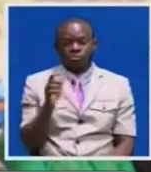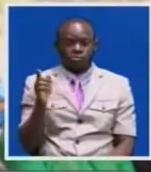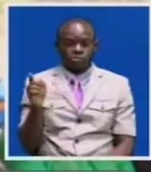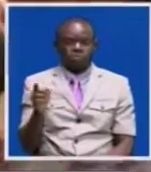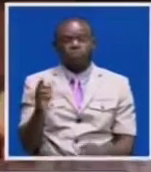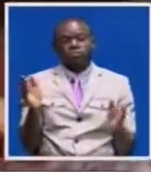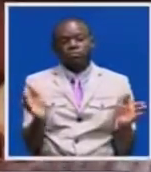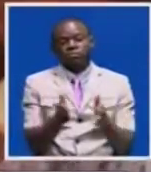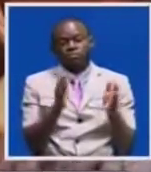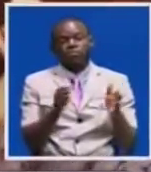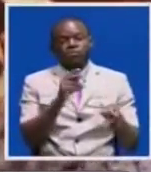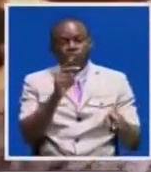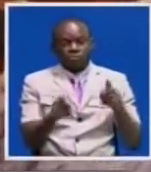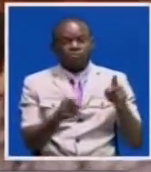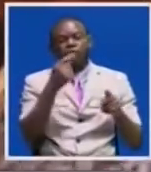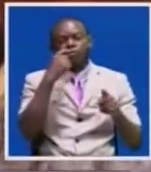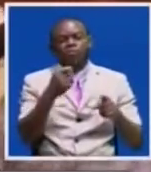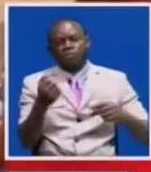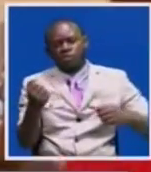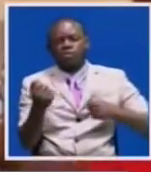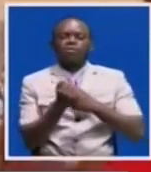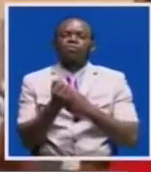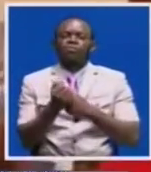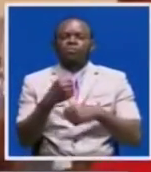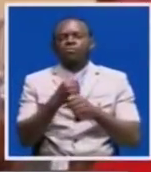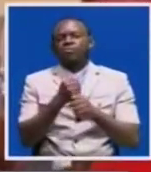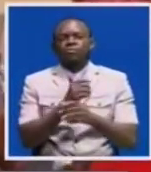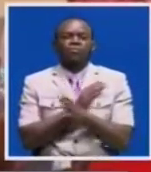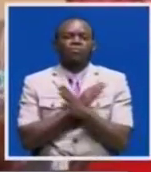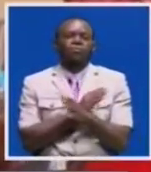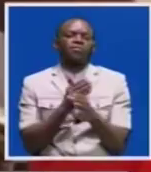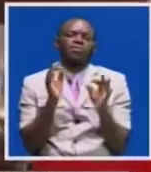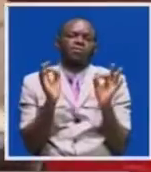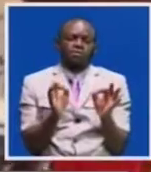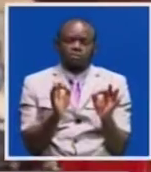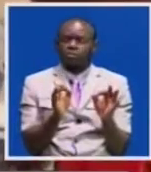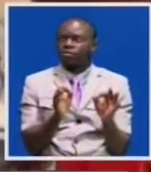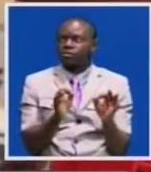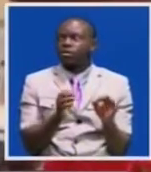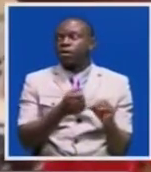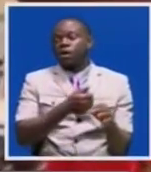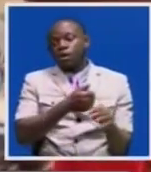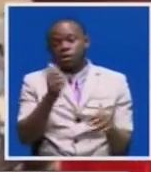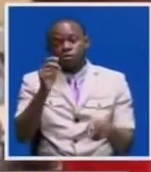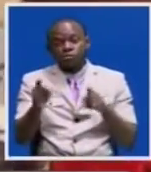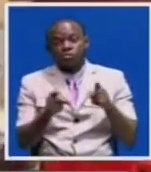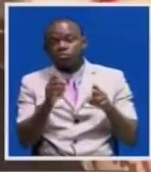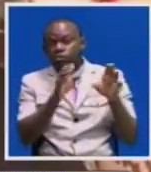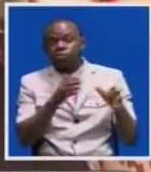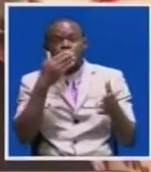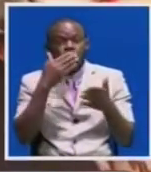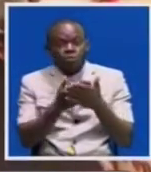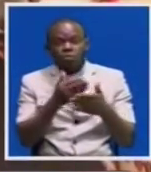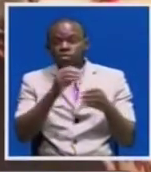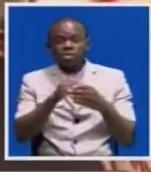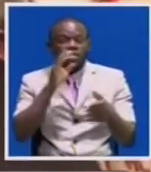the nation. And for those who have made notable contributions in the district, their efforts have not gone unnoticed. You and